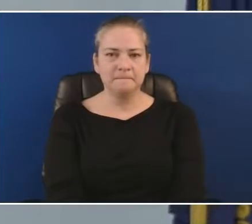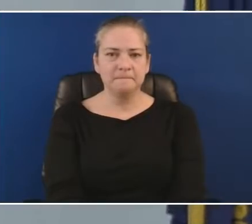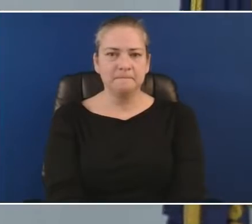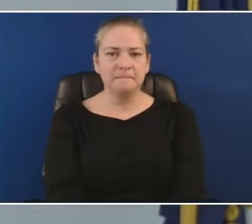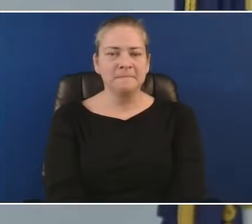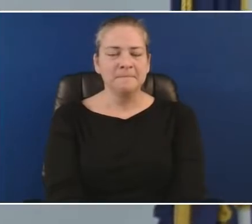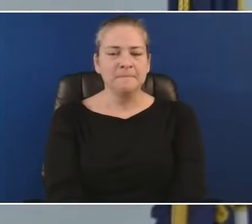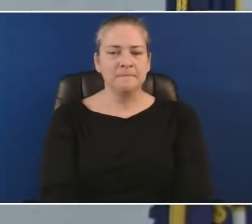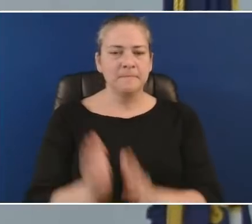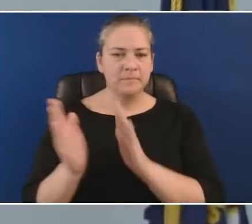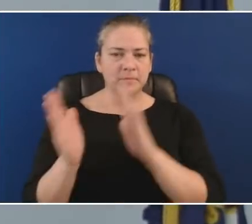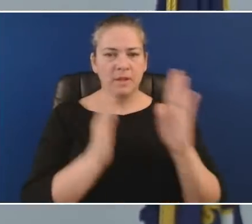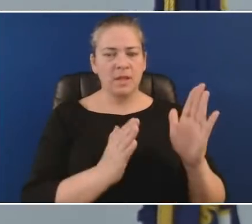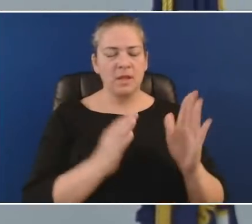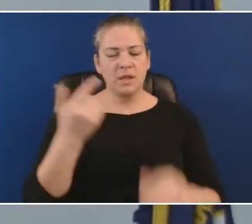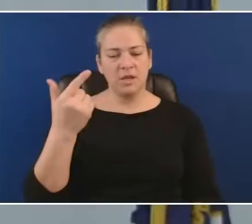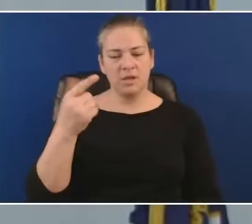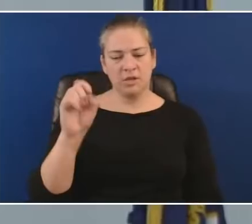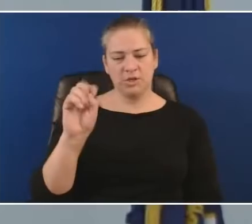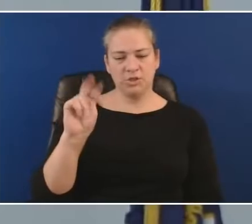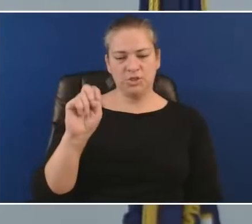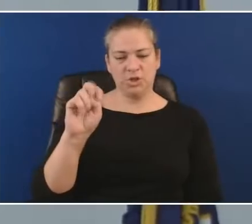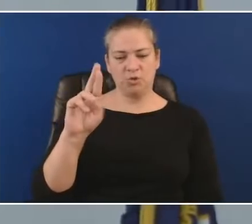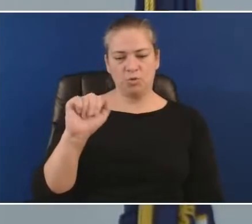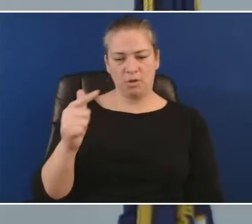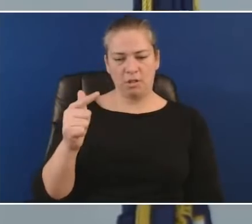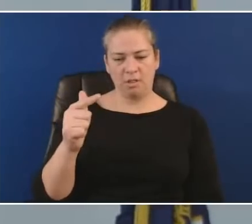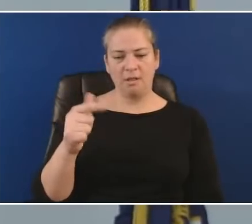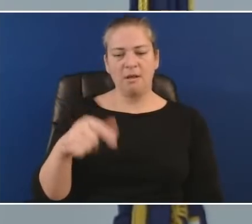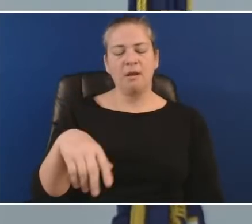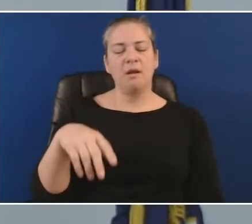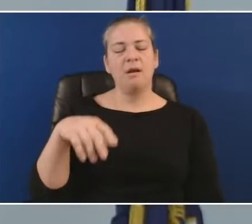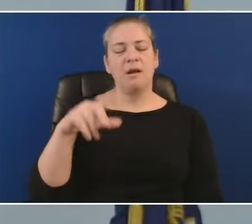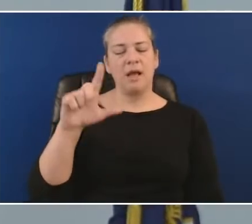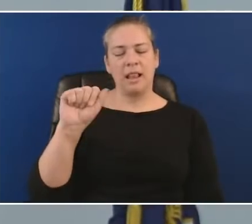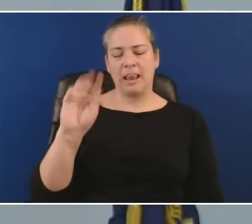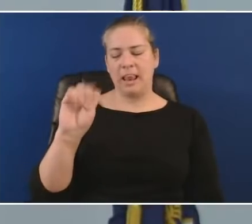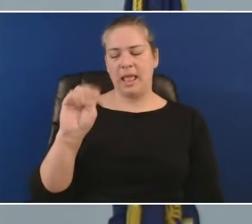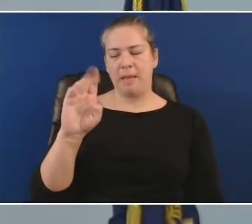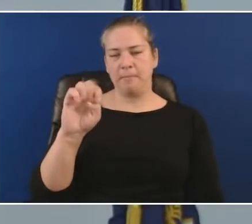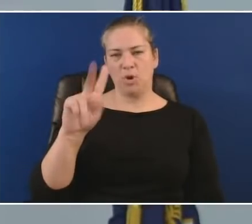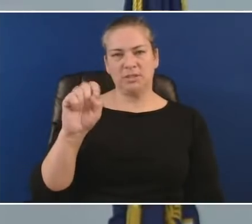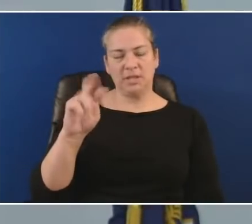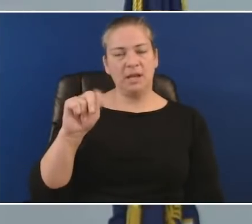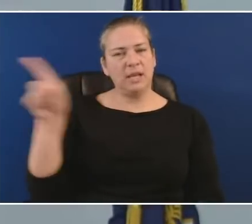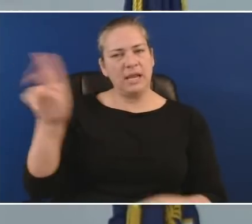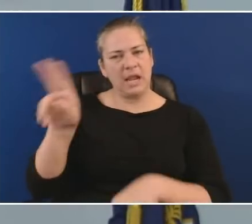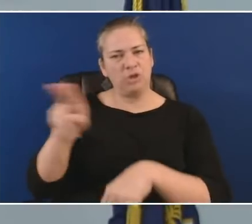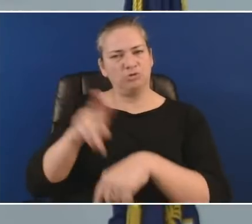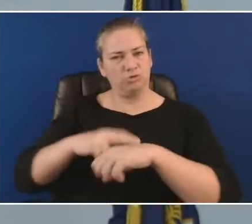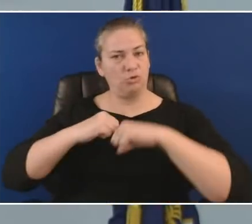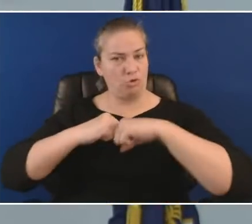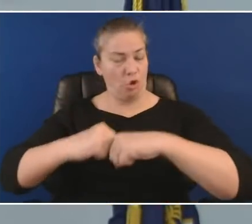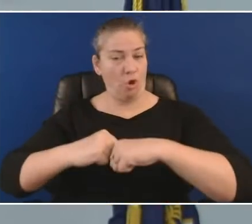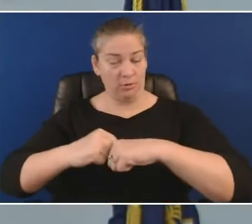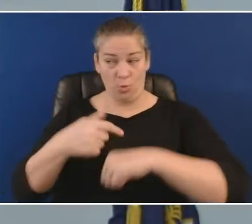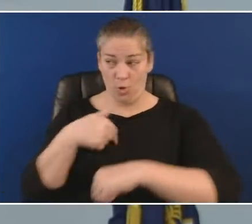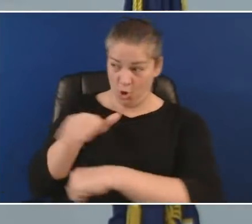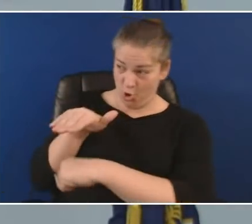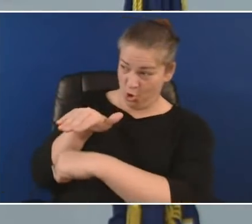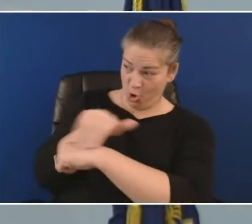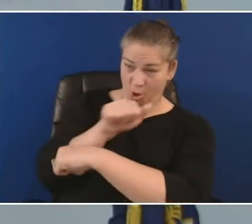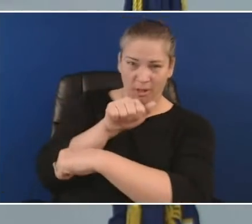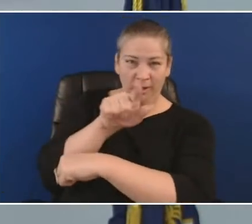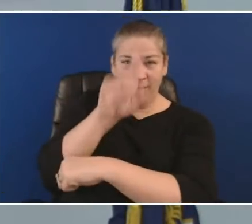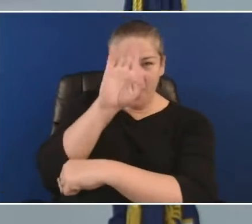from General Hal Lamberton. Our National Guard, answers the call in this last couple of years in so many